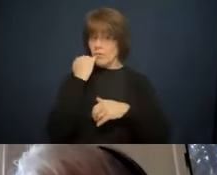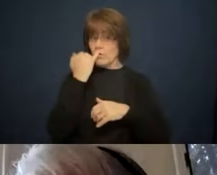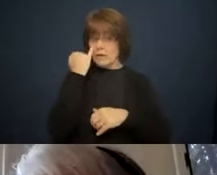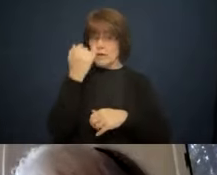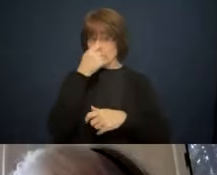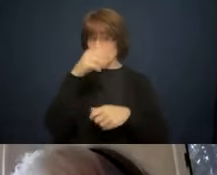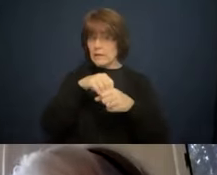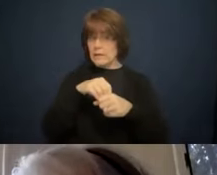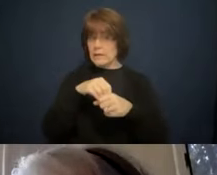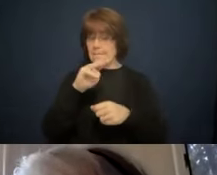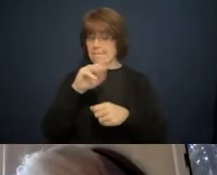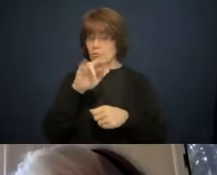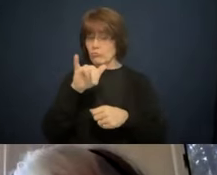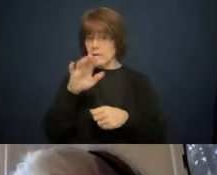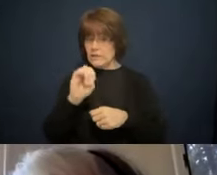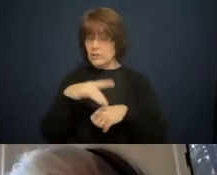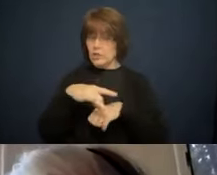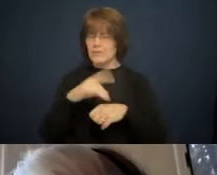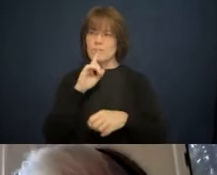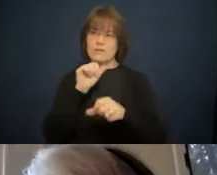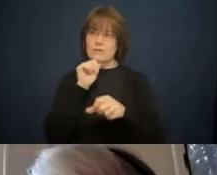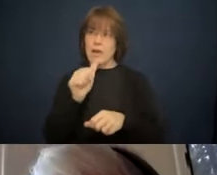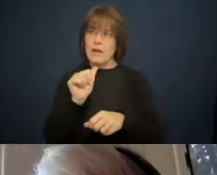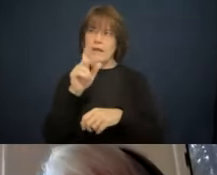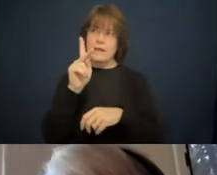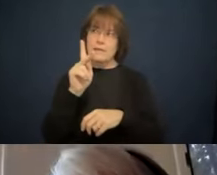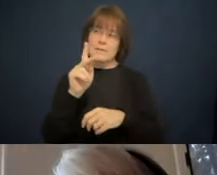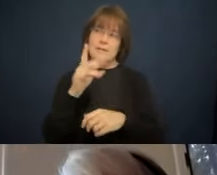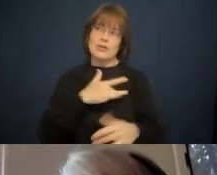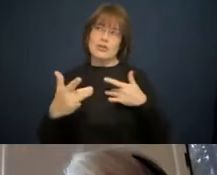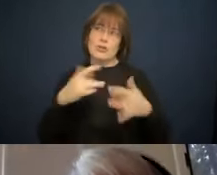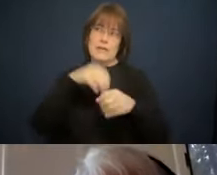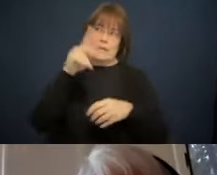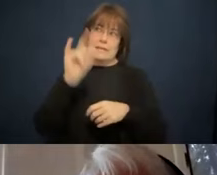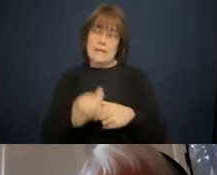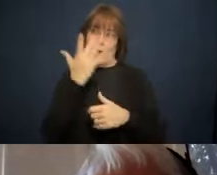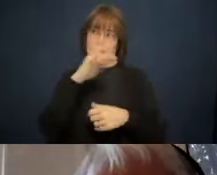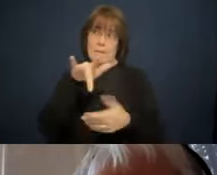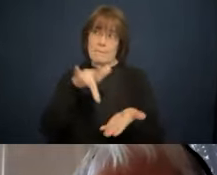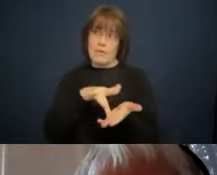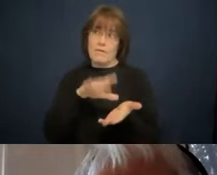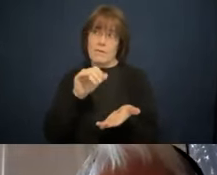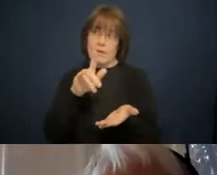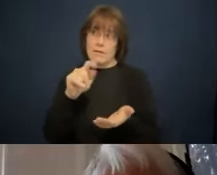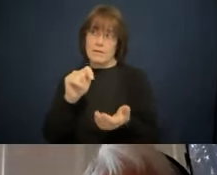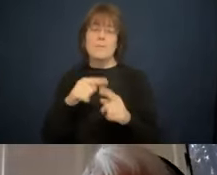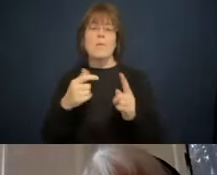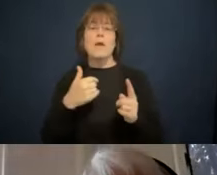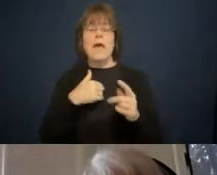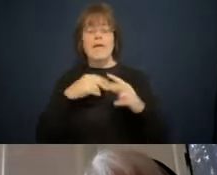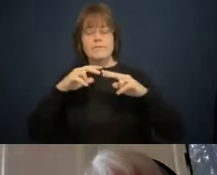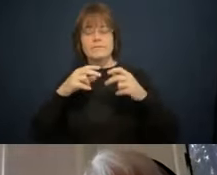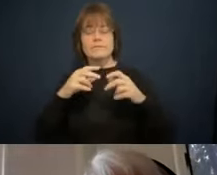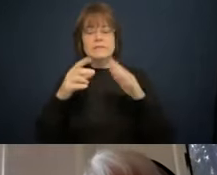geology, although it's not really currently a concern in Kentucky, being in the middle of the continent, but we have analogous